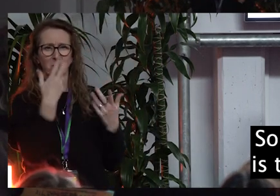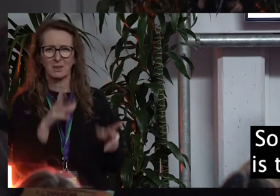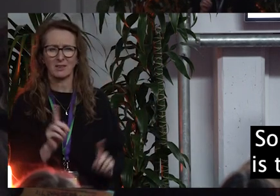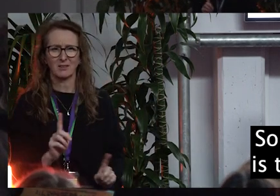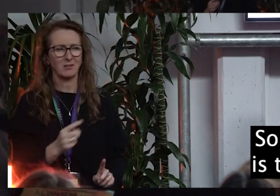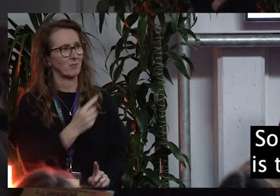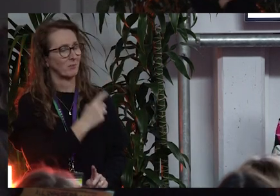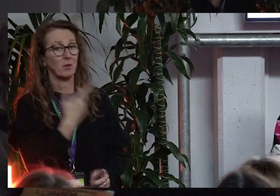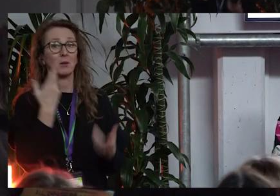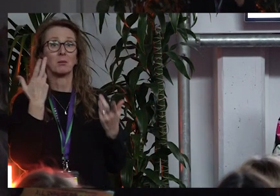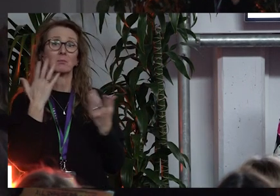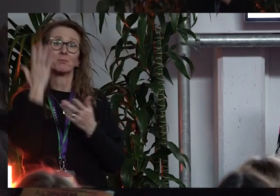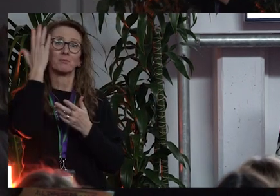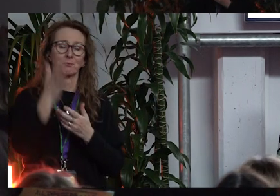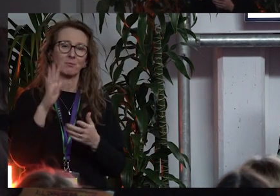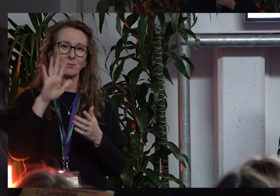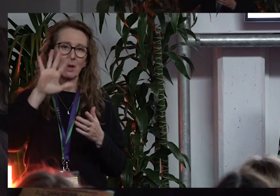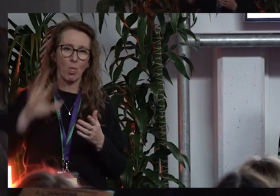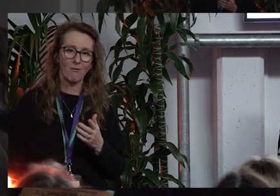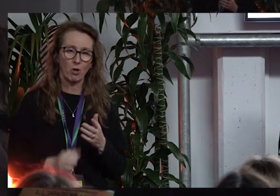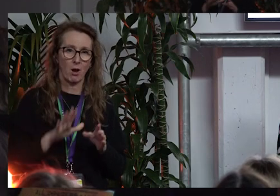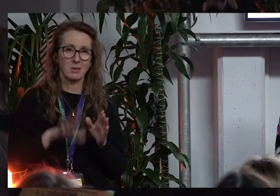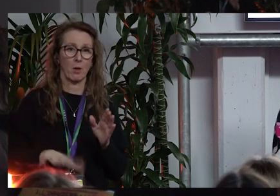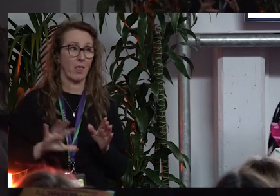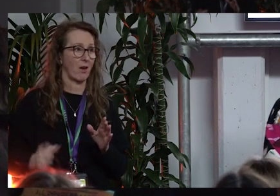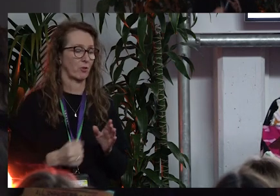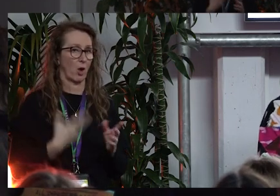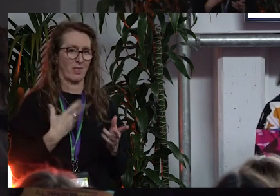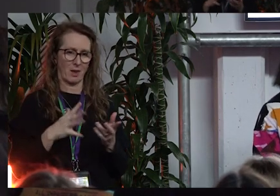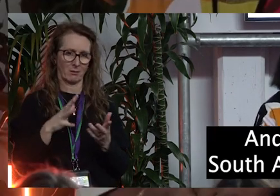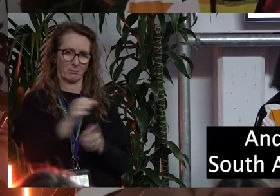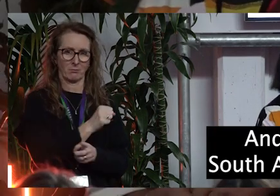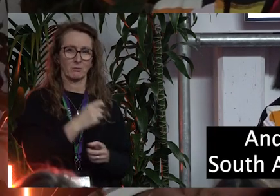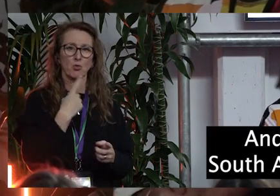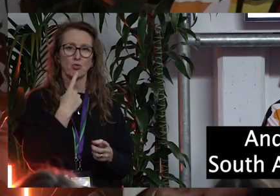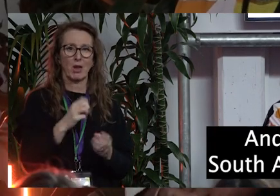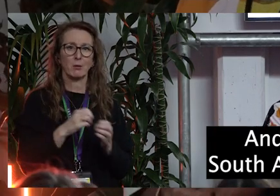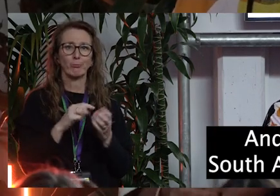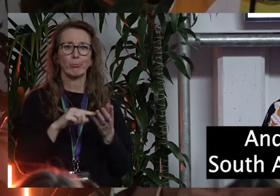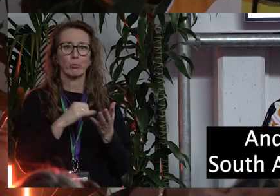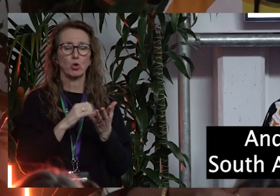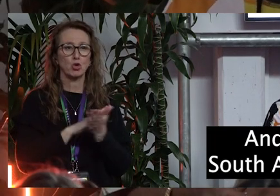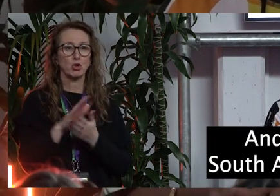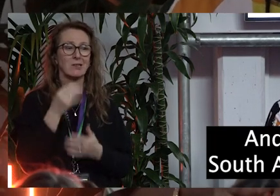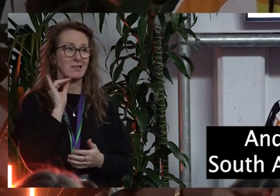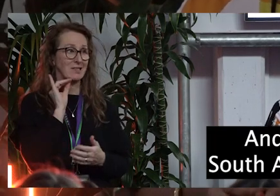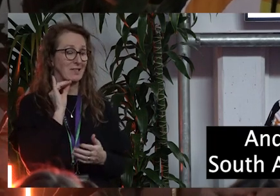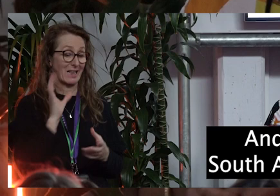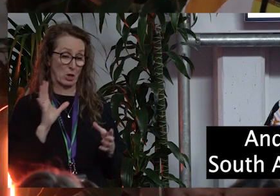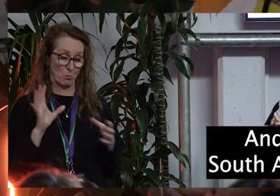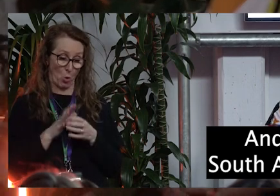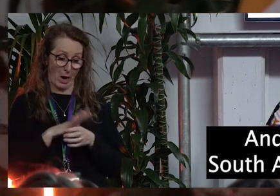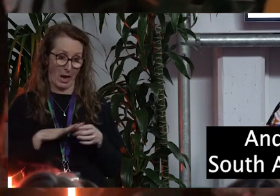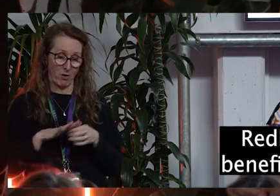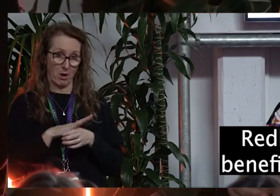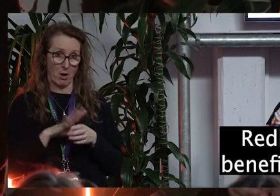to South Africa and they decided to patent rooibos, red bush tea. And that means that in a small area in South Africa where